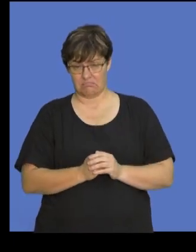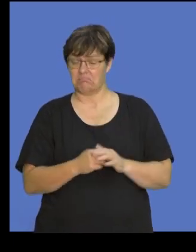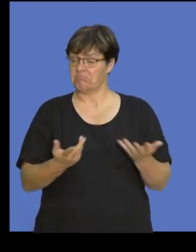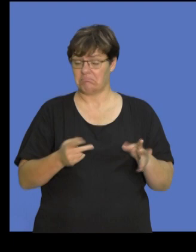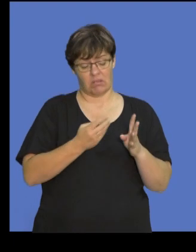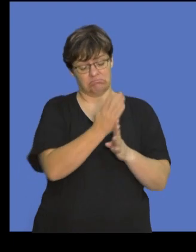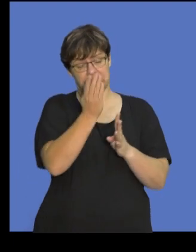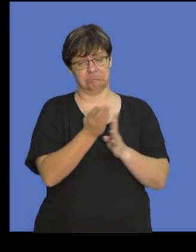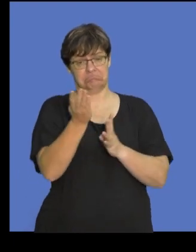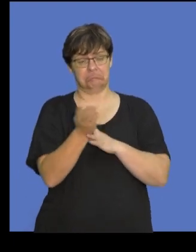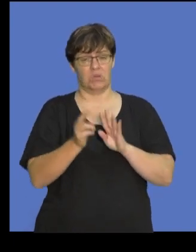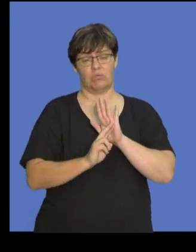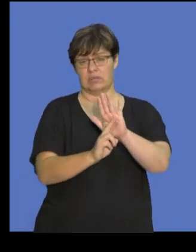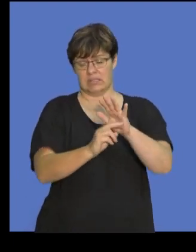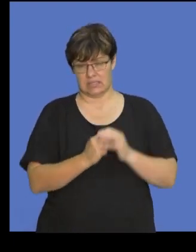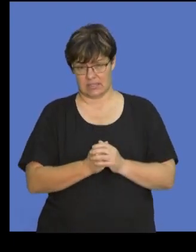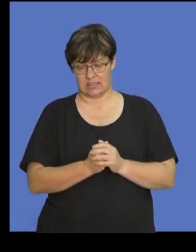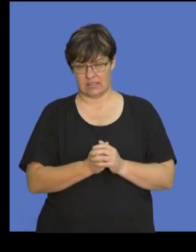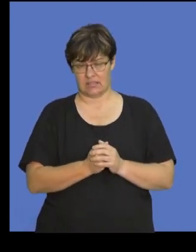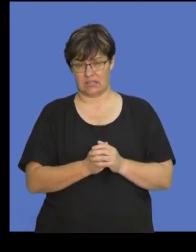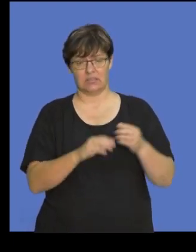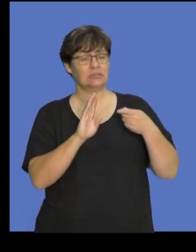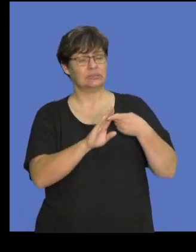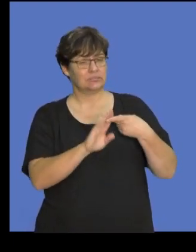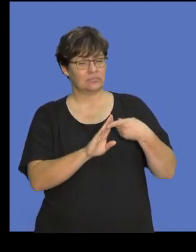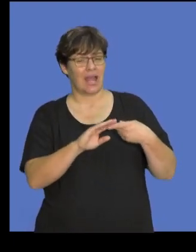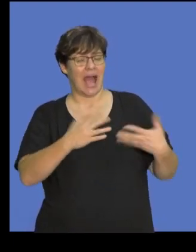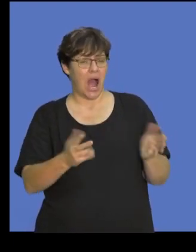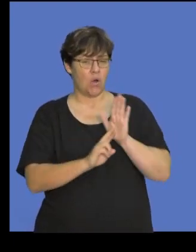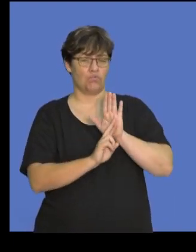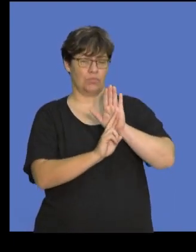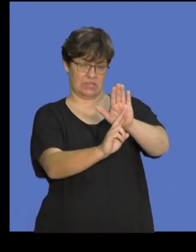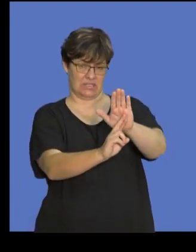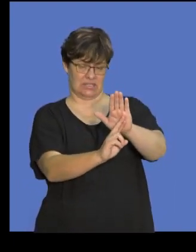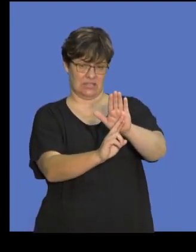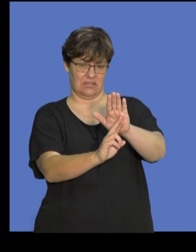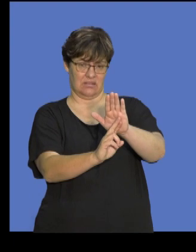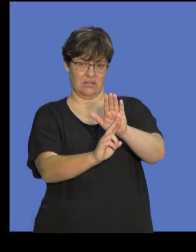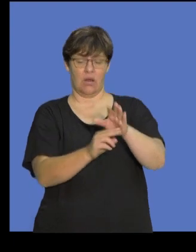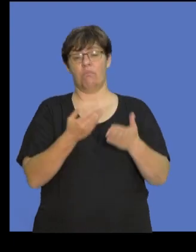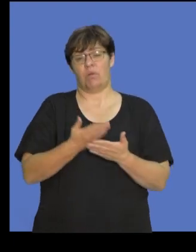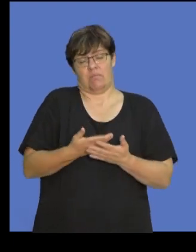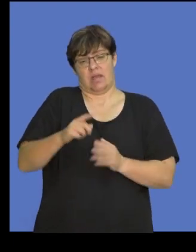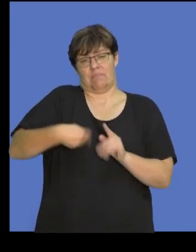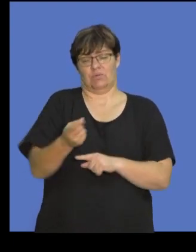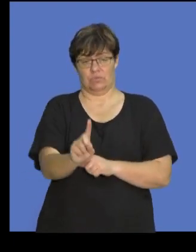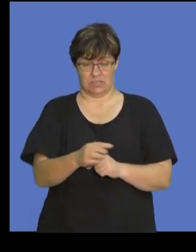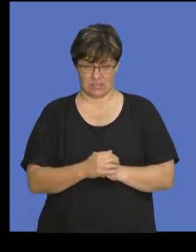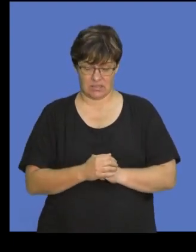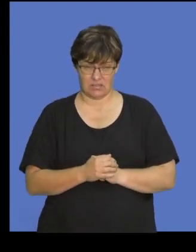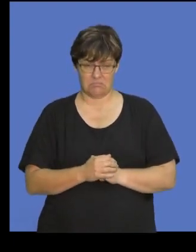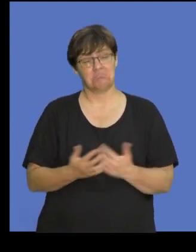can represent it in different ways. Here is one particular way of representing what probability is